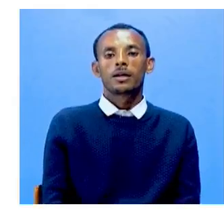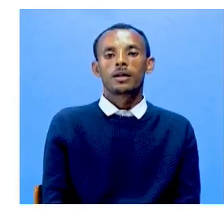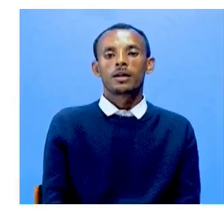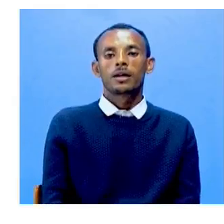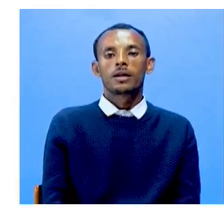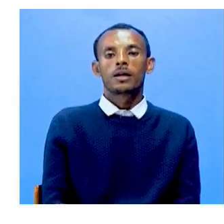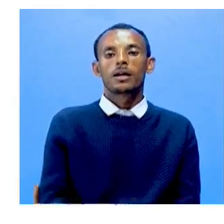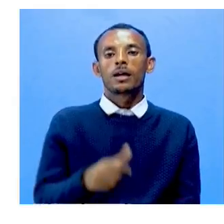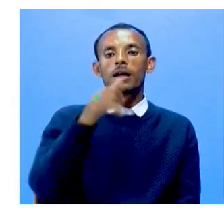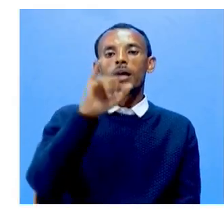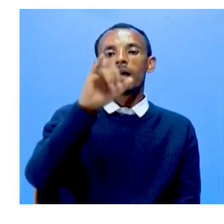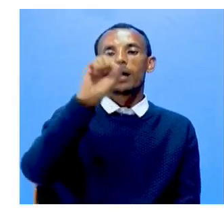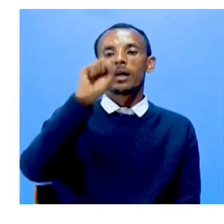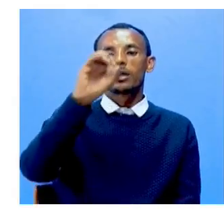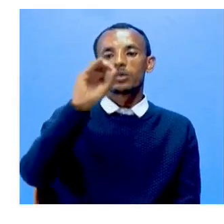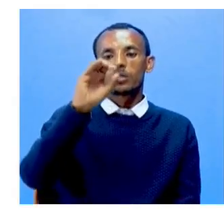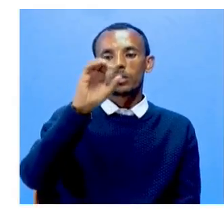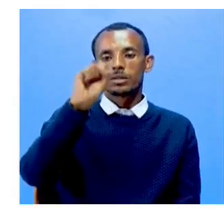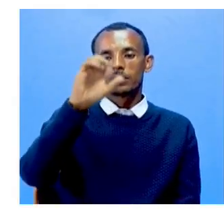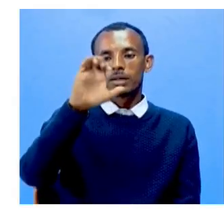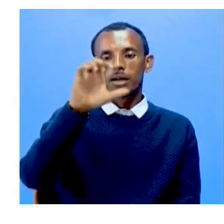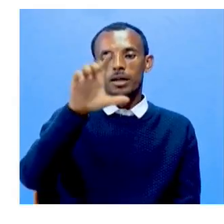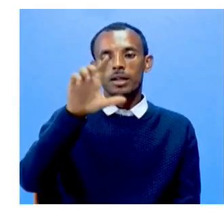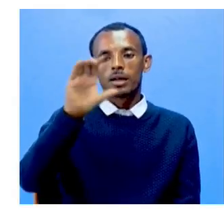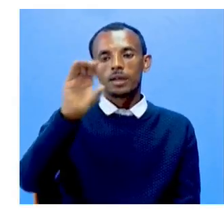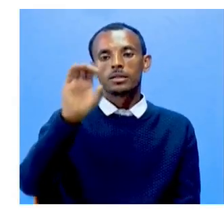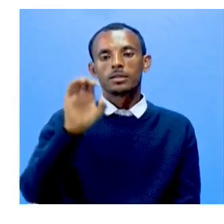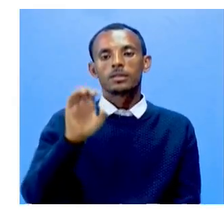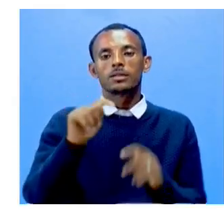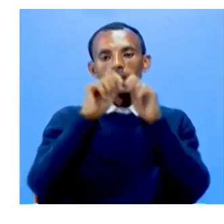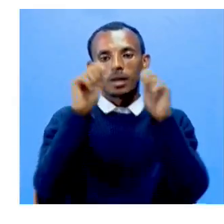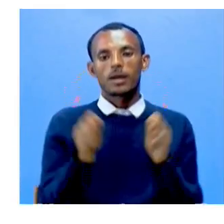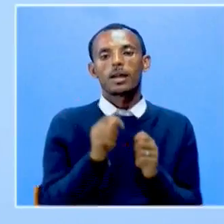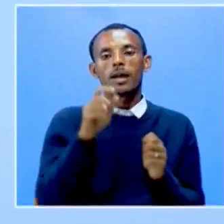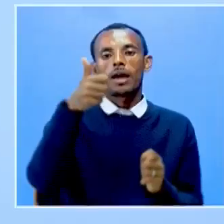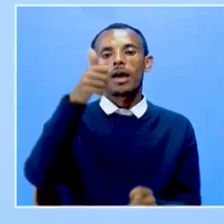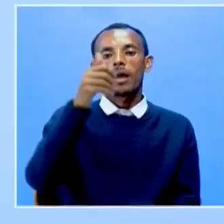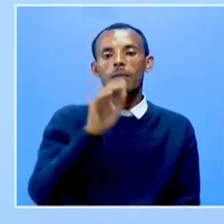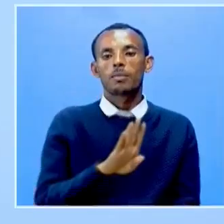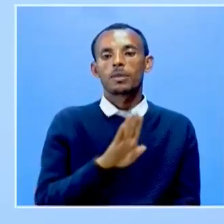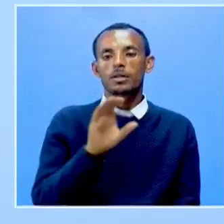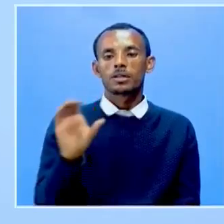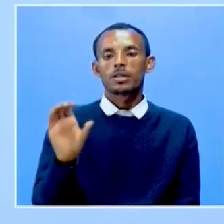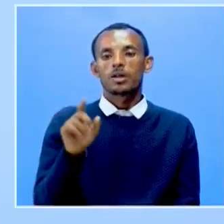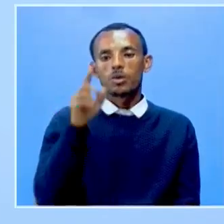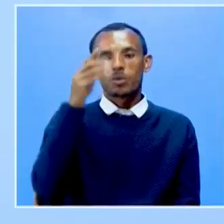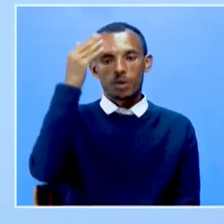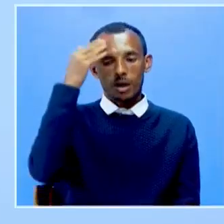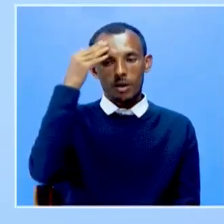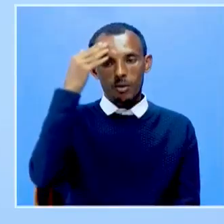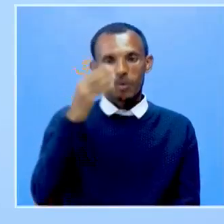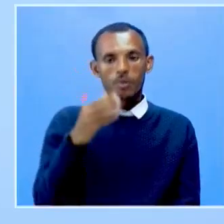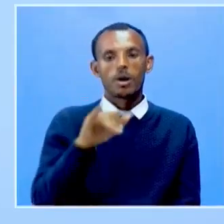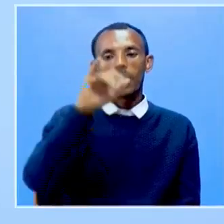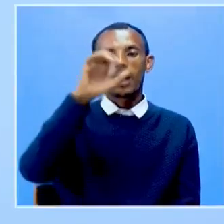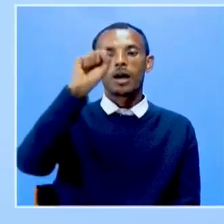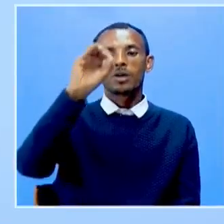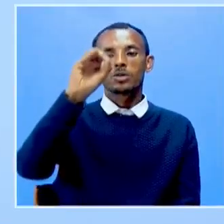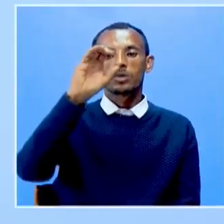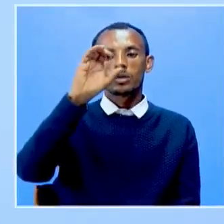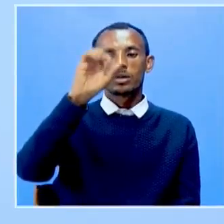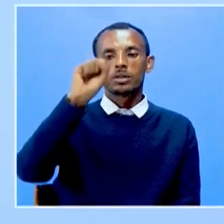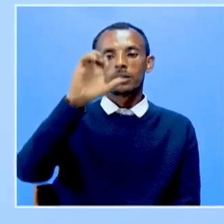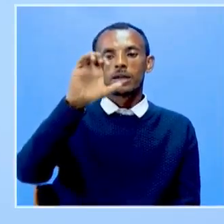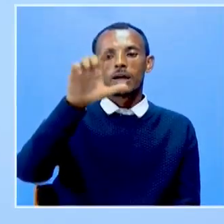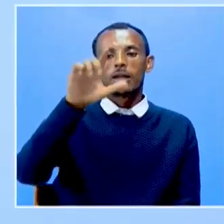an isosceles triangle A, B, C. You know that in a isosceles triangle, the